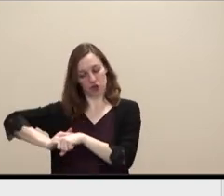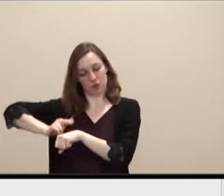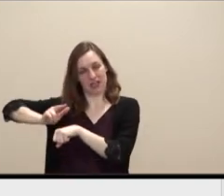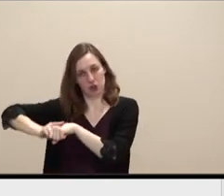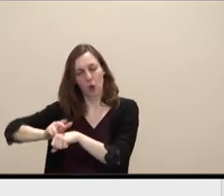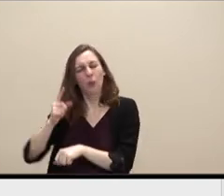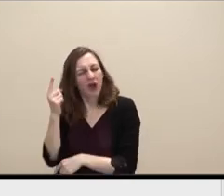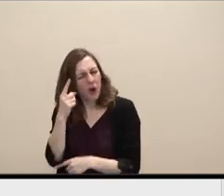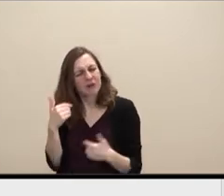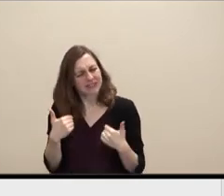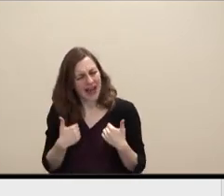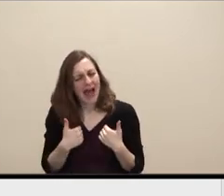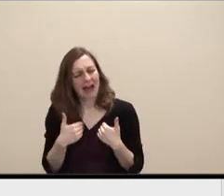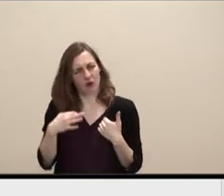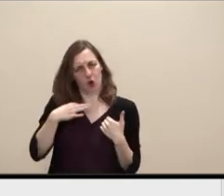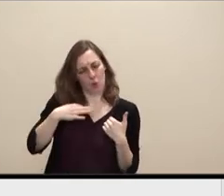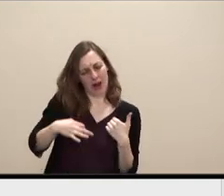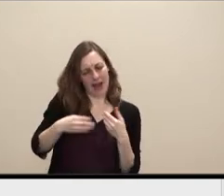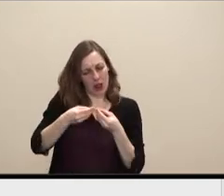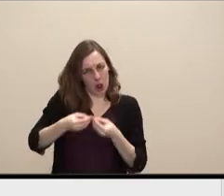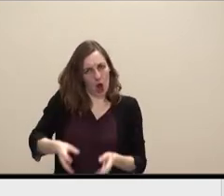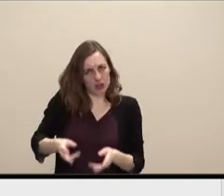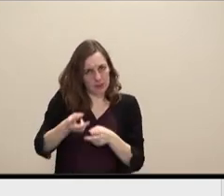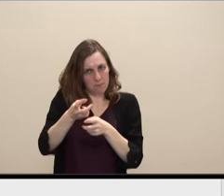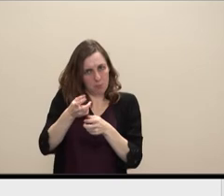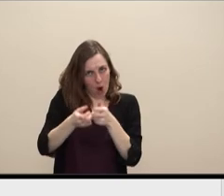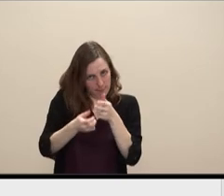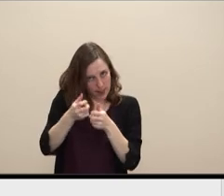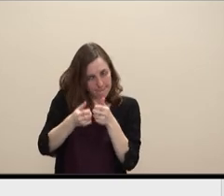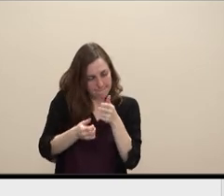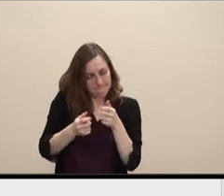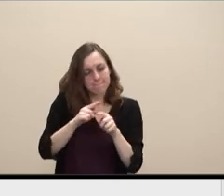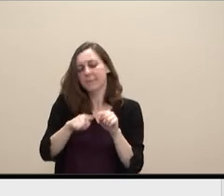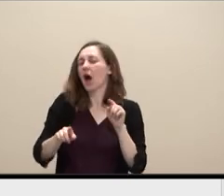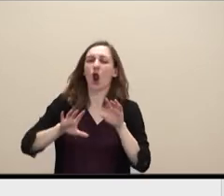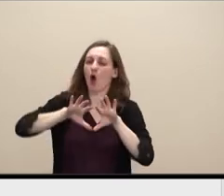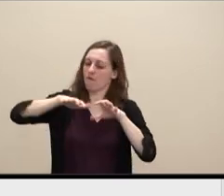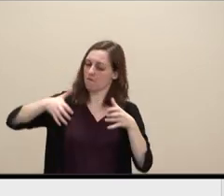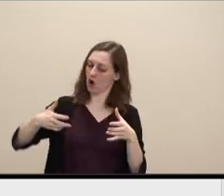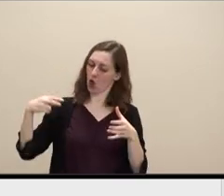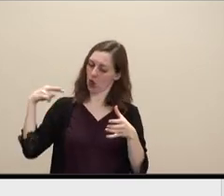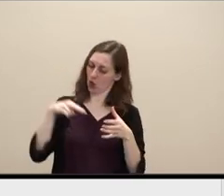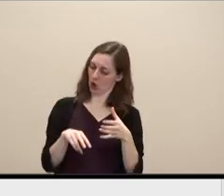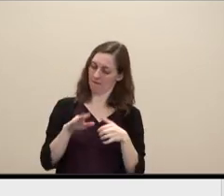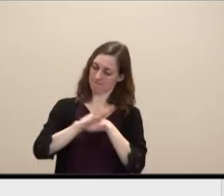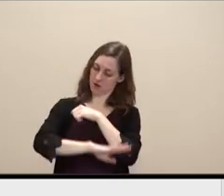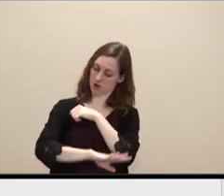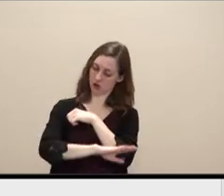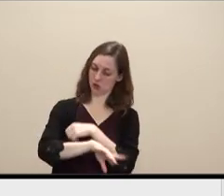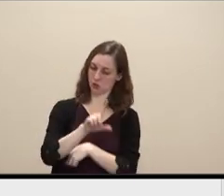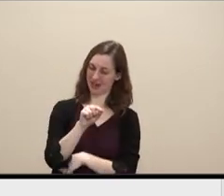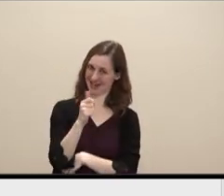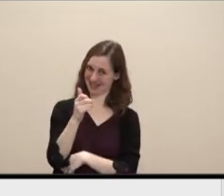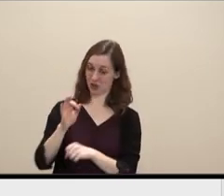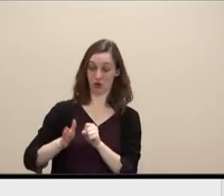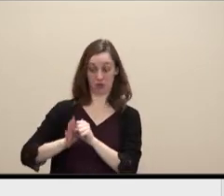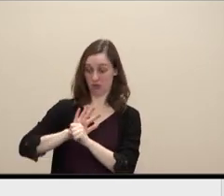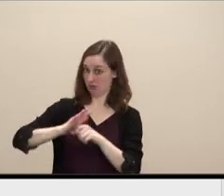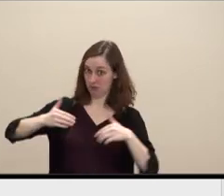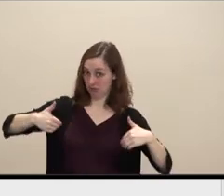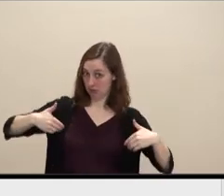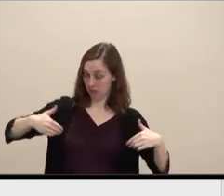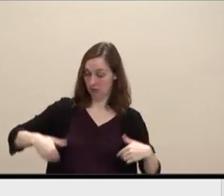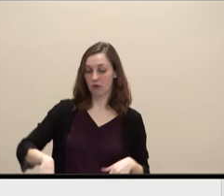have always had a credit loss problem, overall, looking at the fall of 2019, before any COVID at all, Waco High